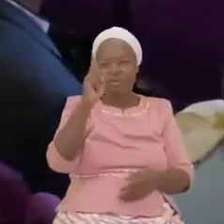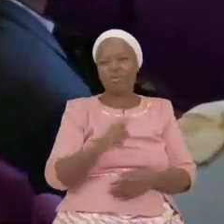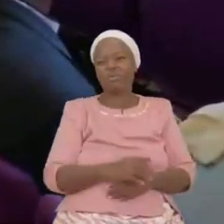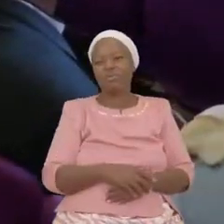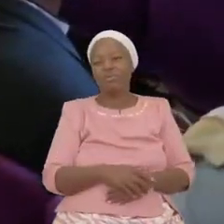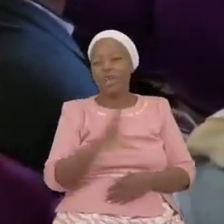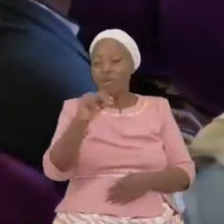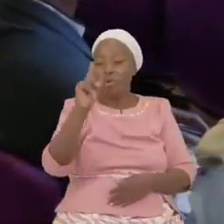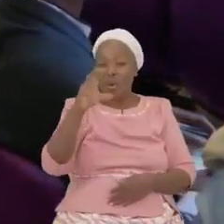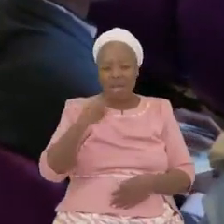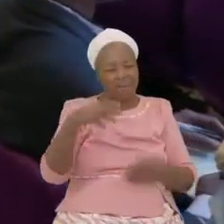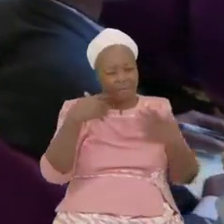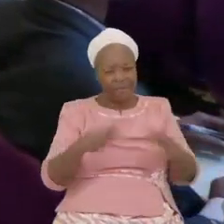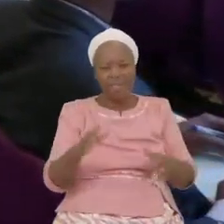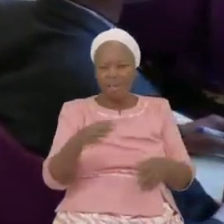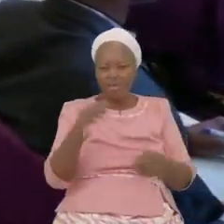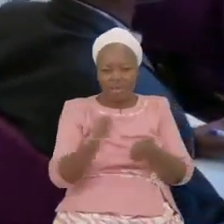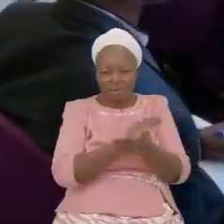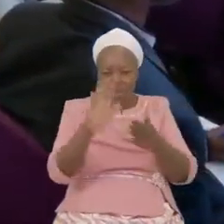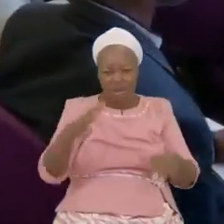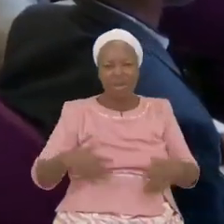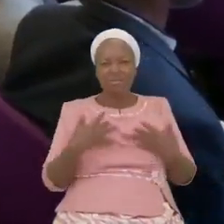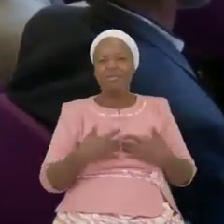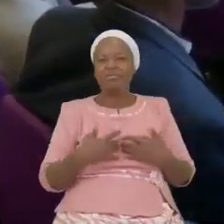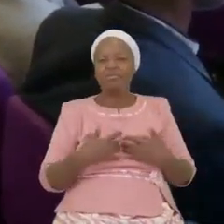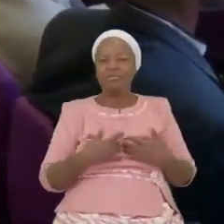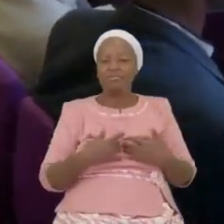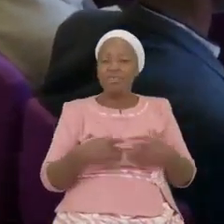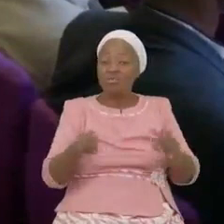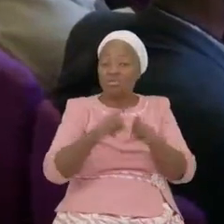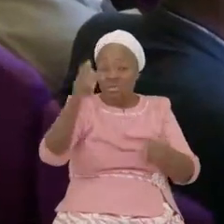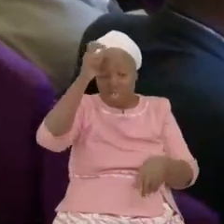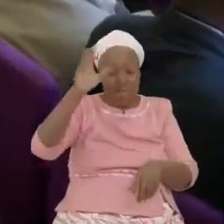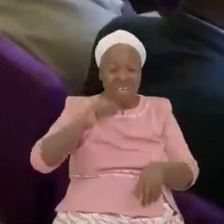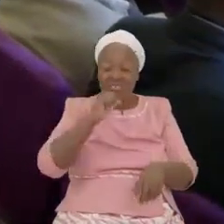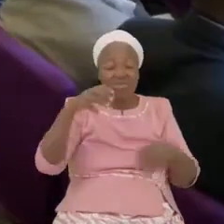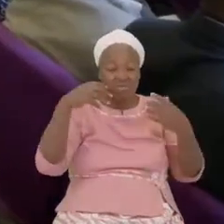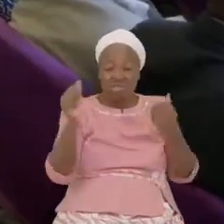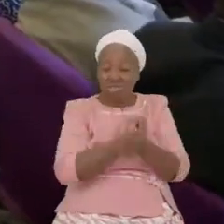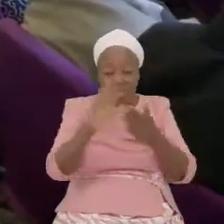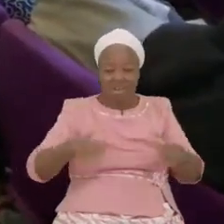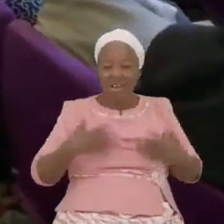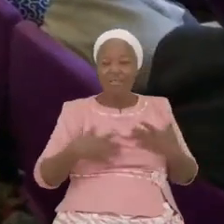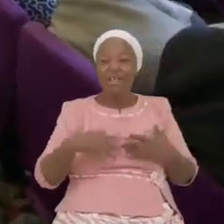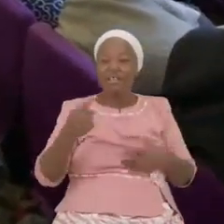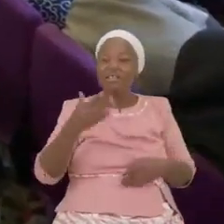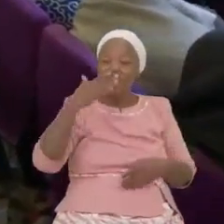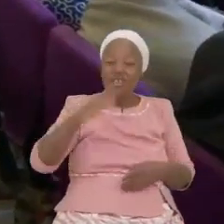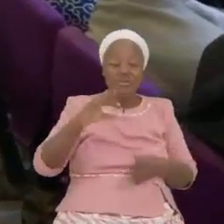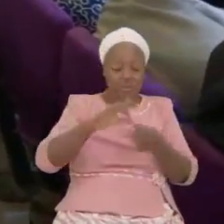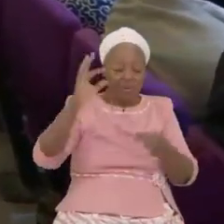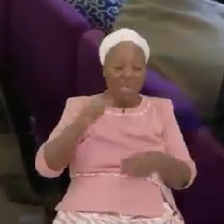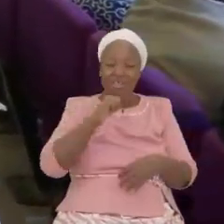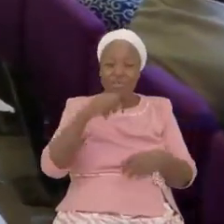Amen. Nobody can finish you. Even Satan cannot finish you. The evil spirits cannot finish